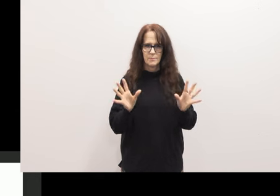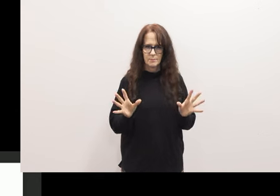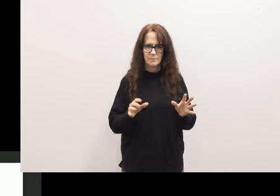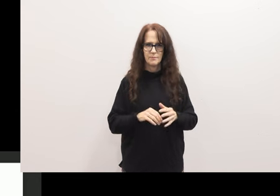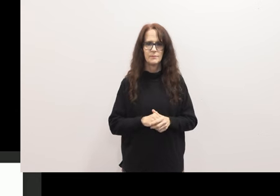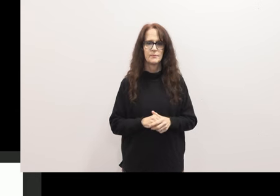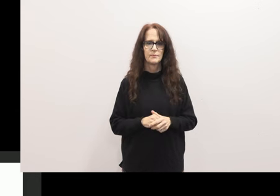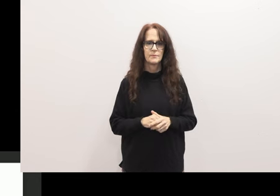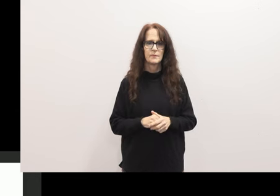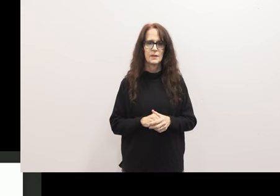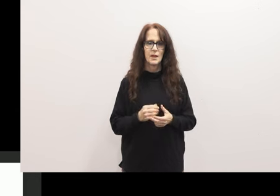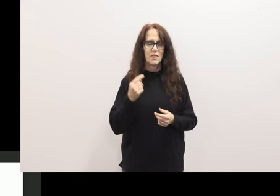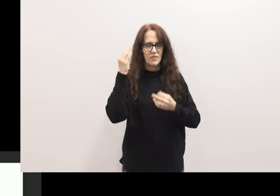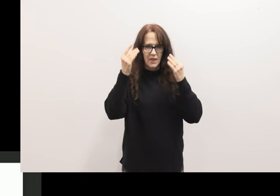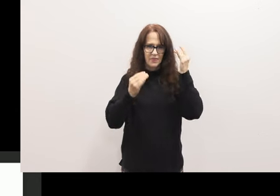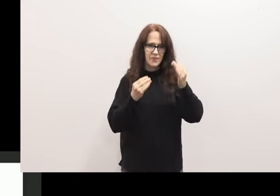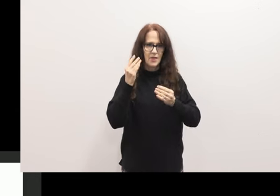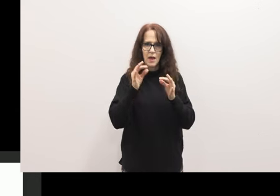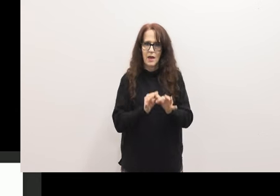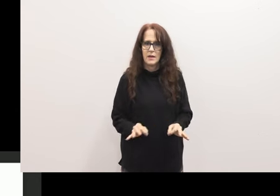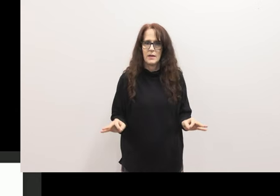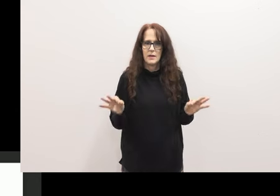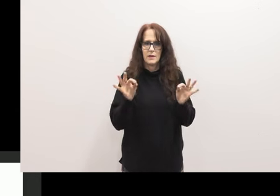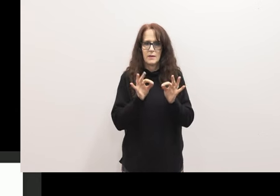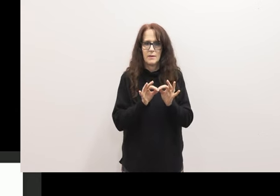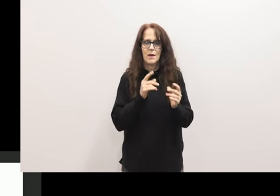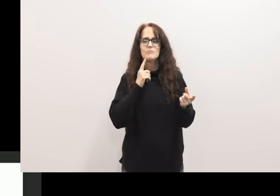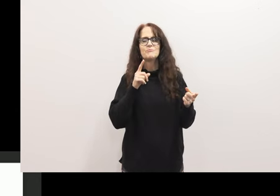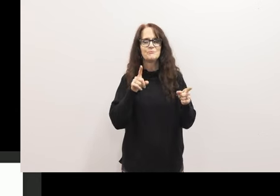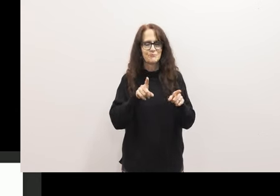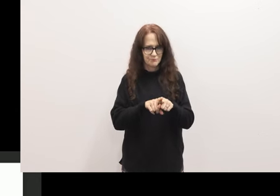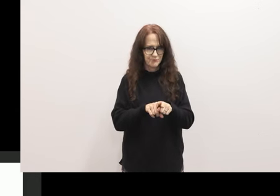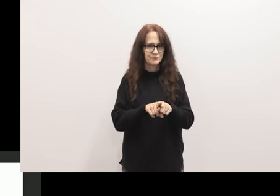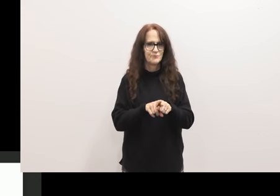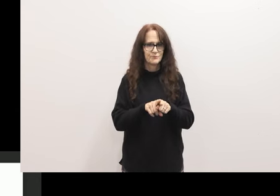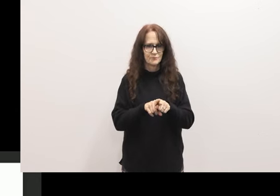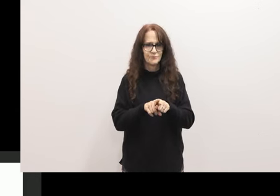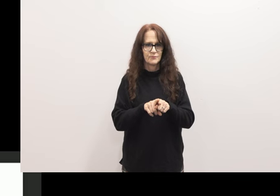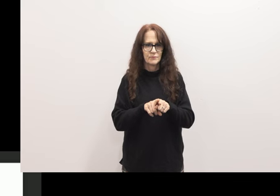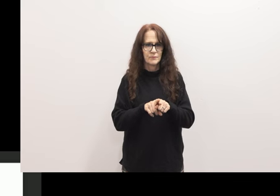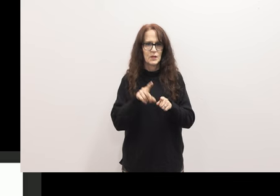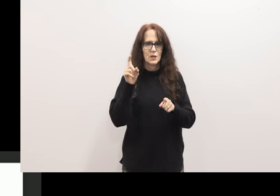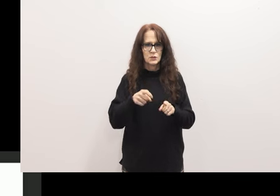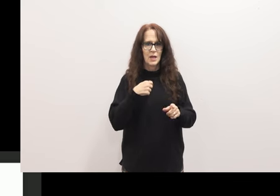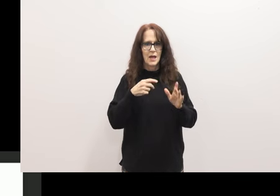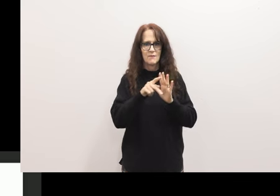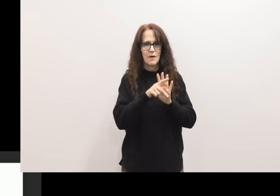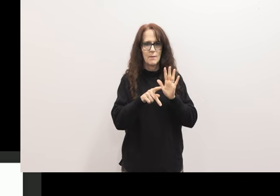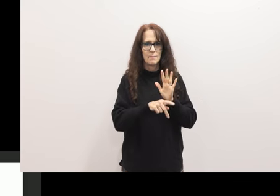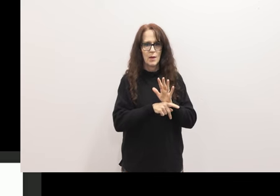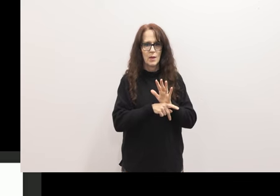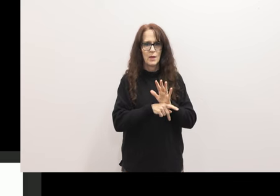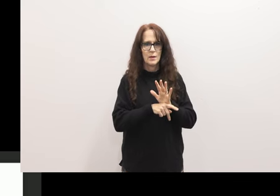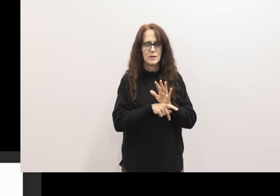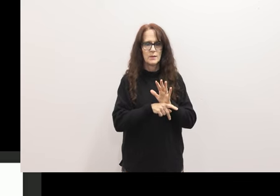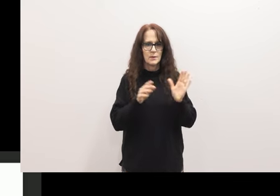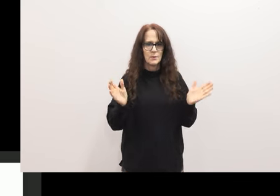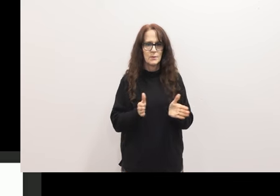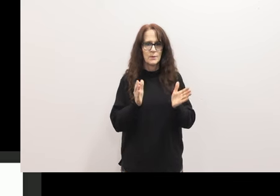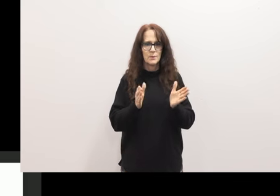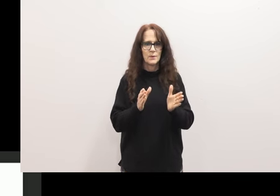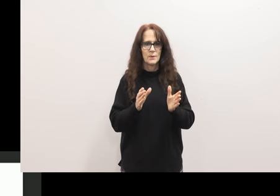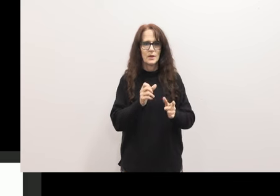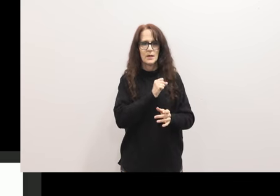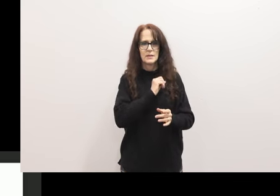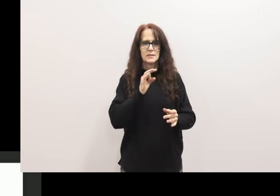And the thing that they thought was really important, and we agreed, is that we should have a policy that compels district staff to take action